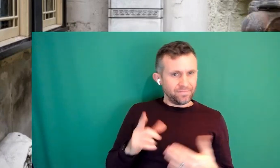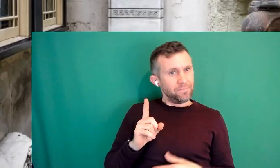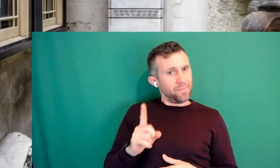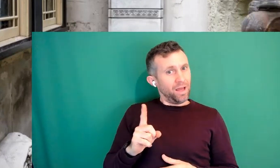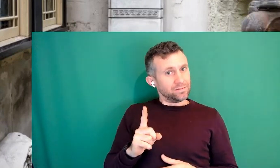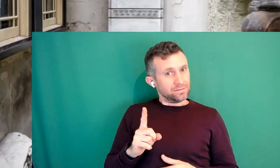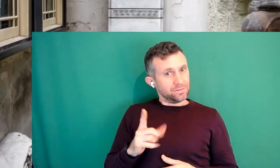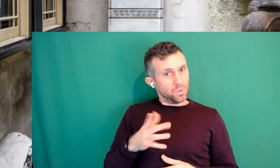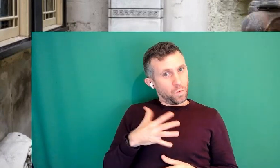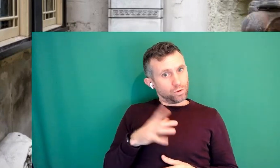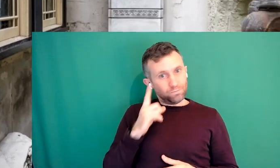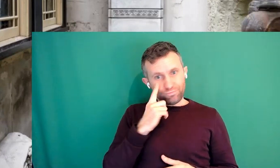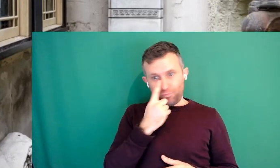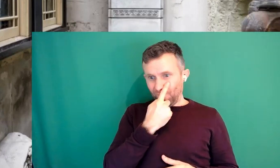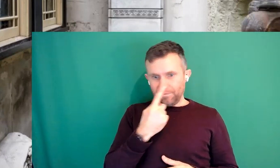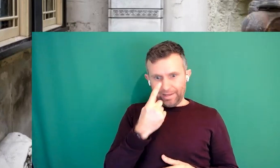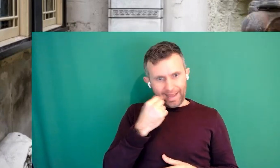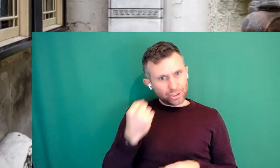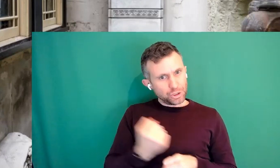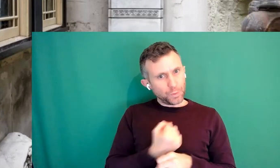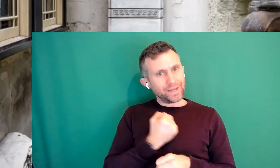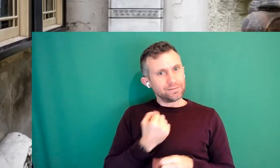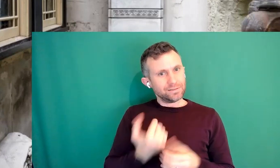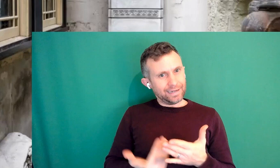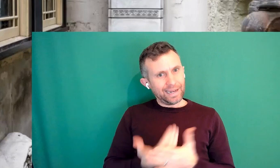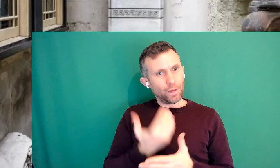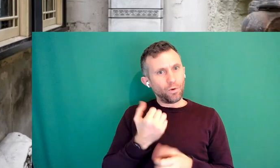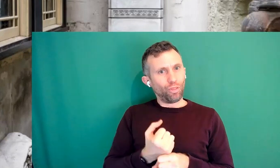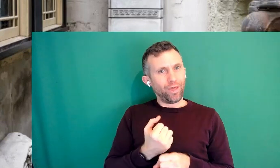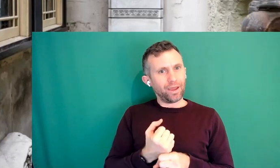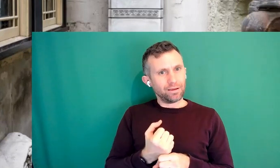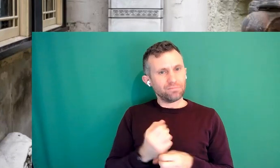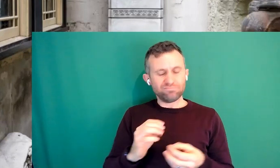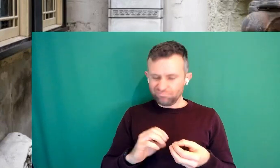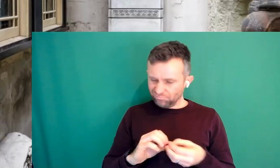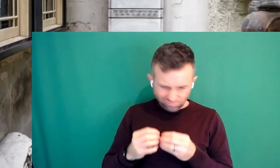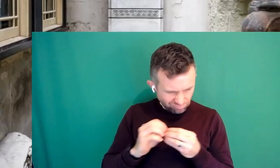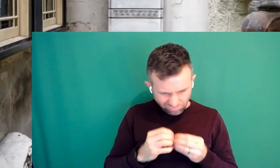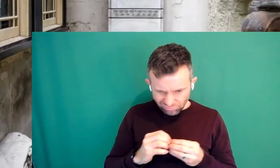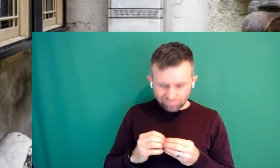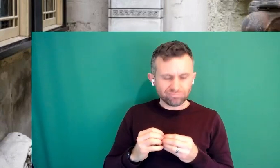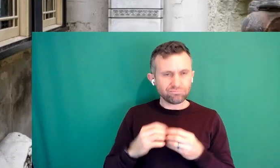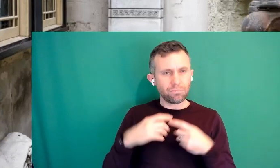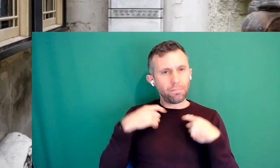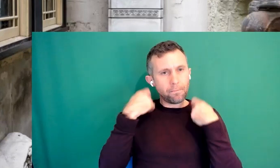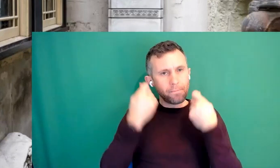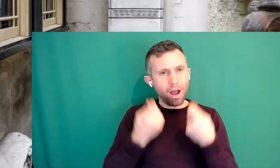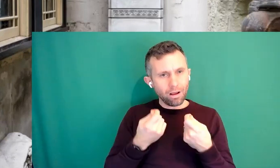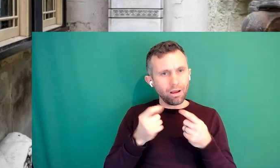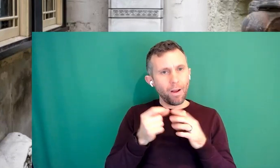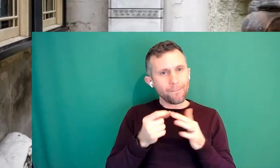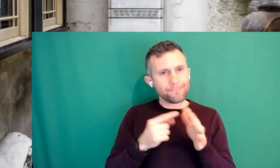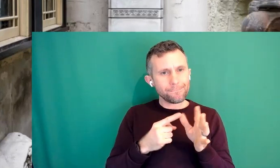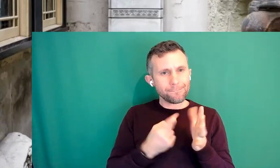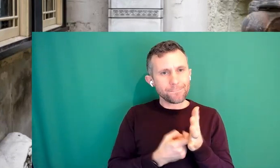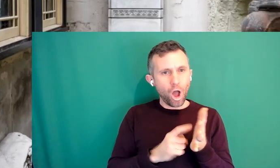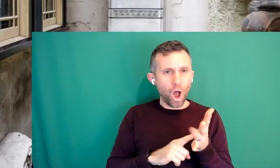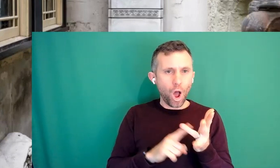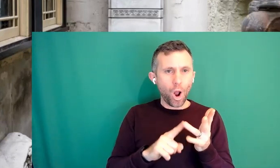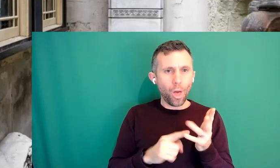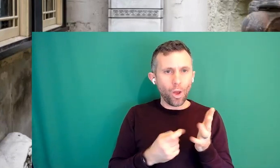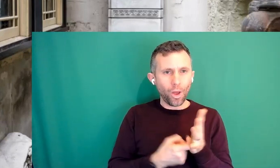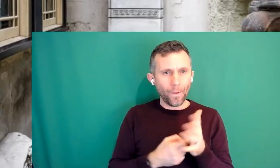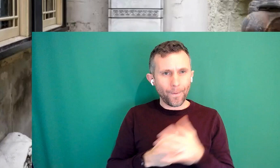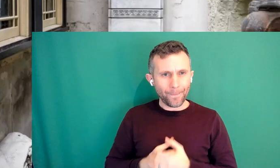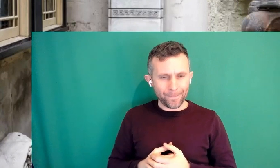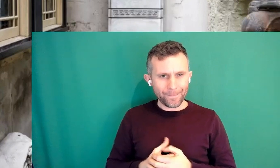courtyard. However, Soane had made all of this up. There was never a monastery at Lincoln